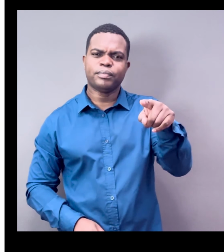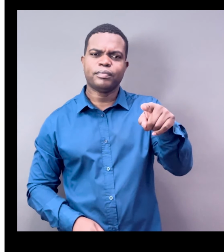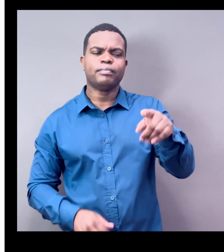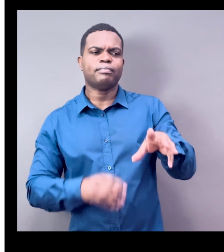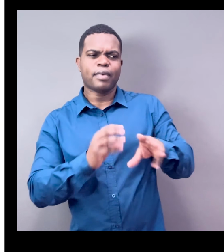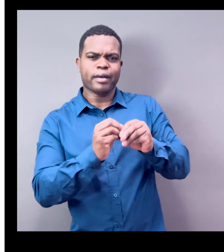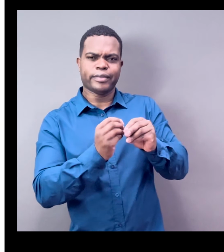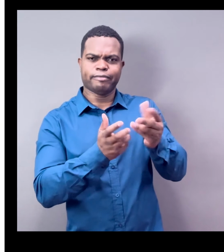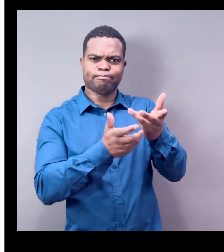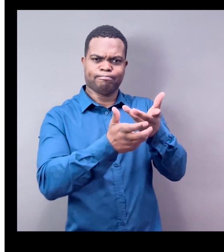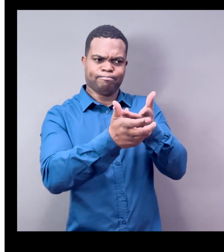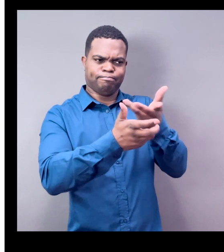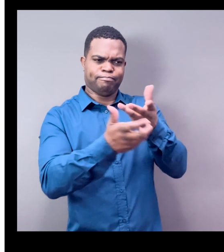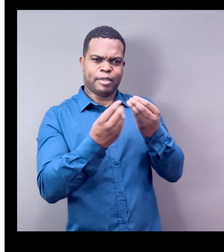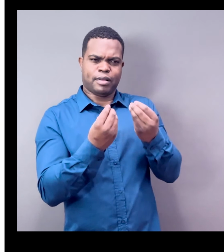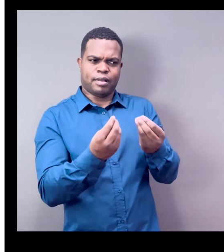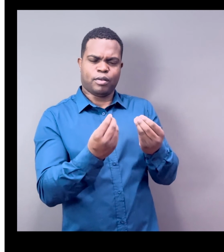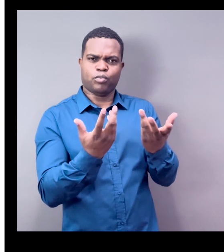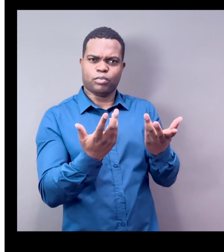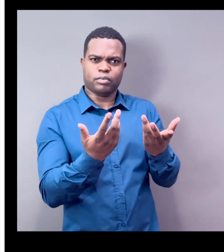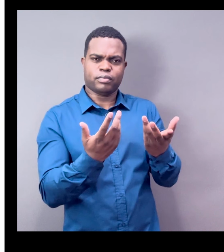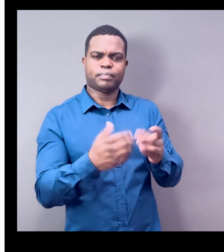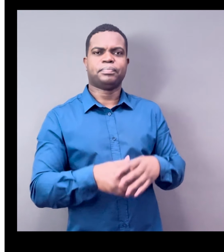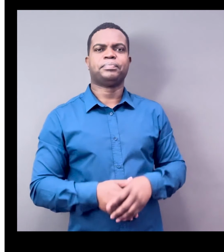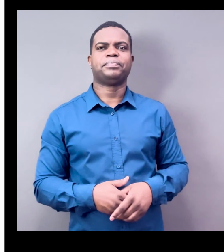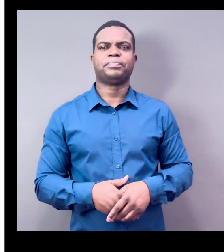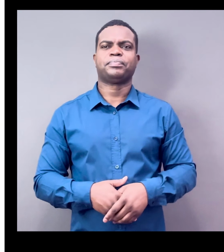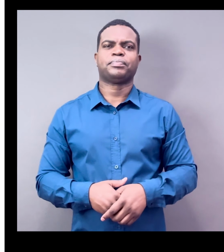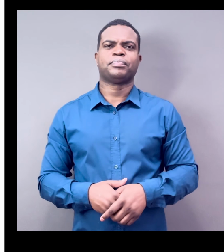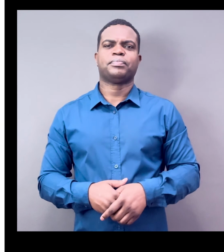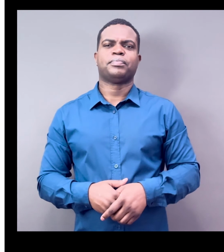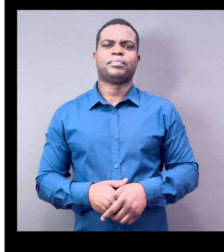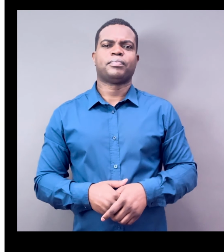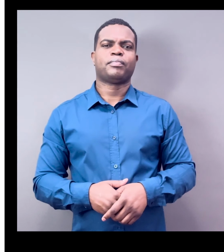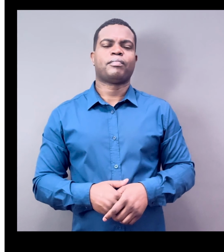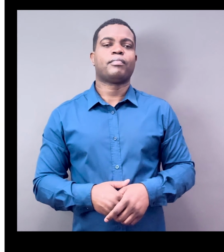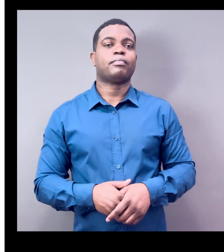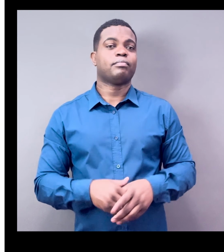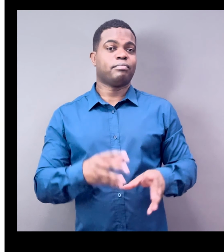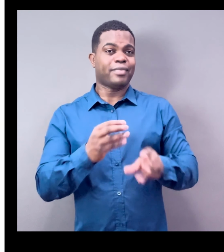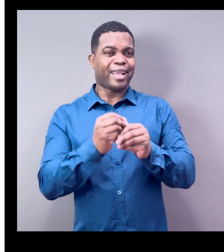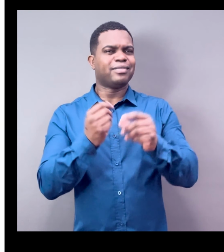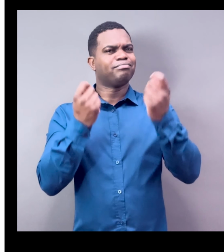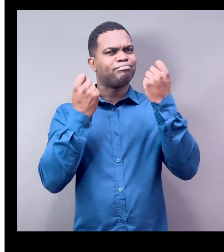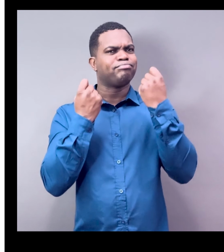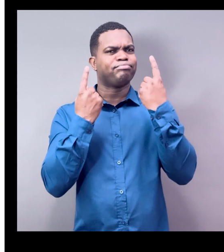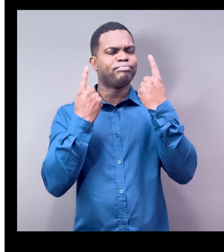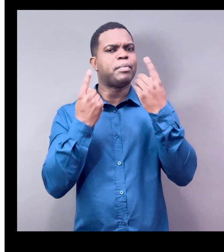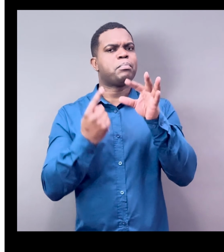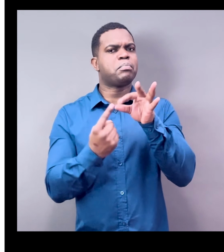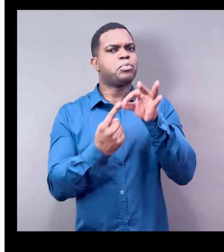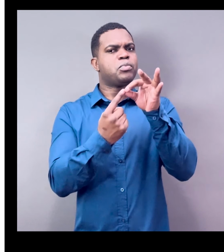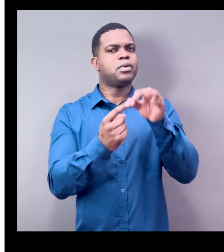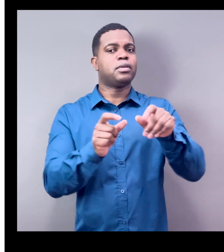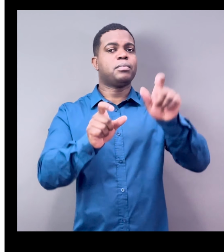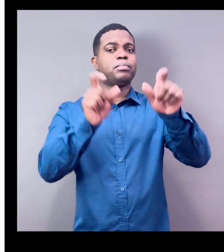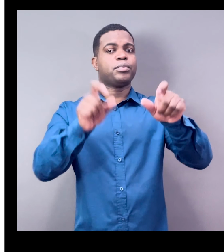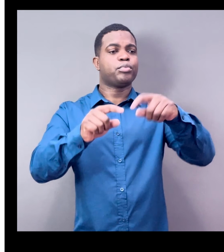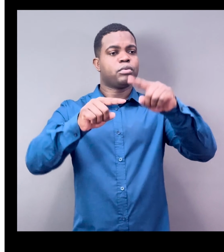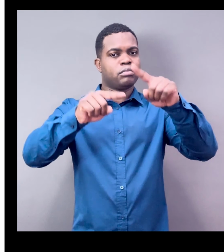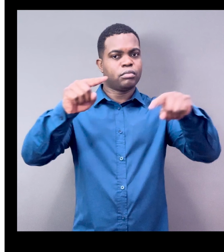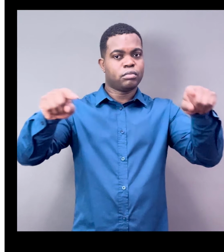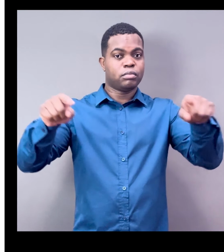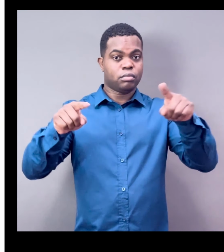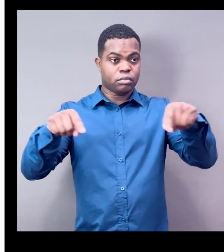the engagement you are trying to work on. It is also important to understand